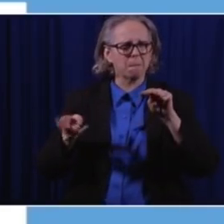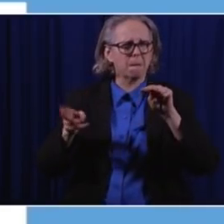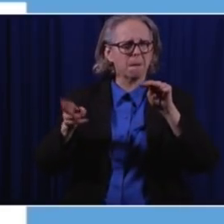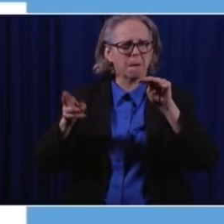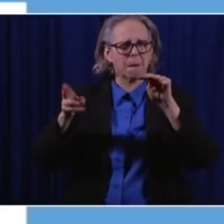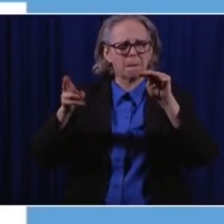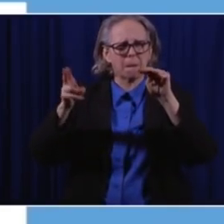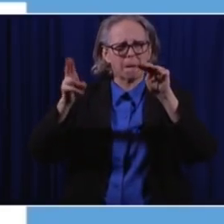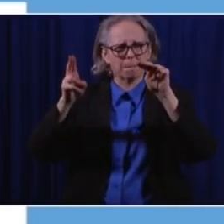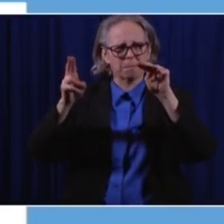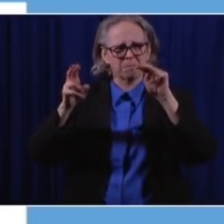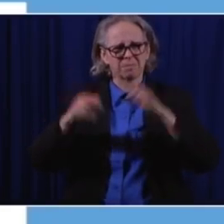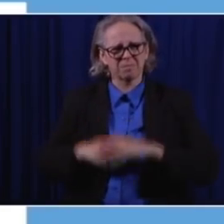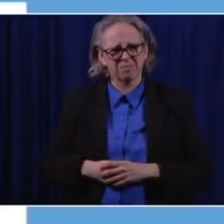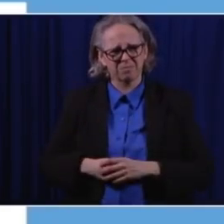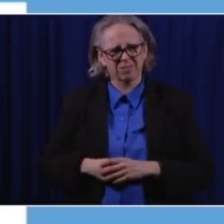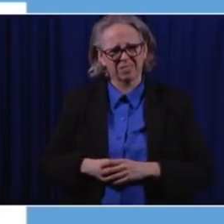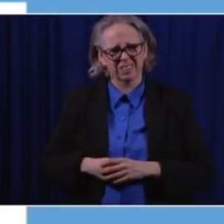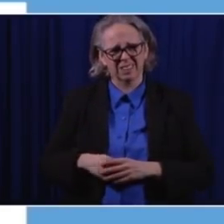ours is.